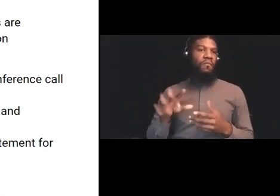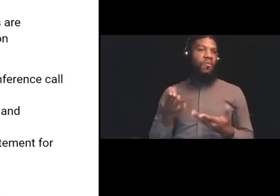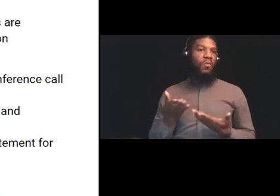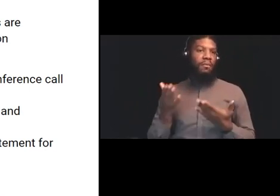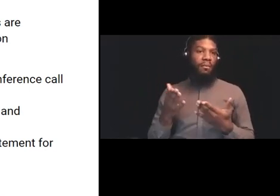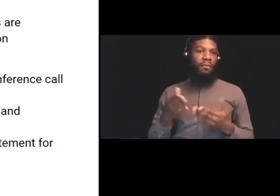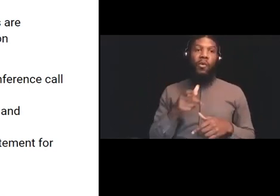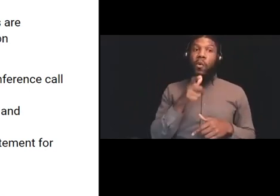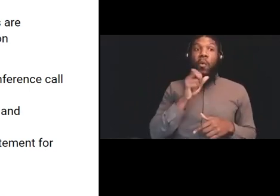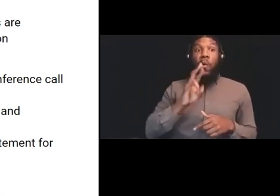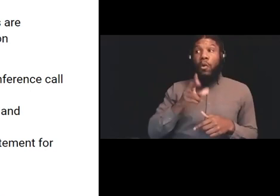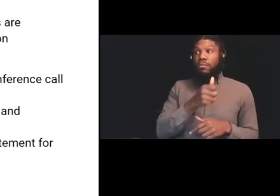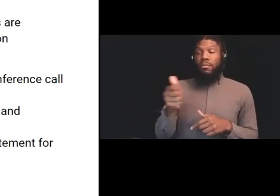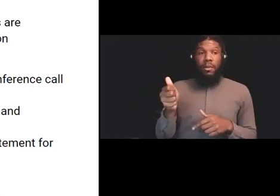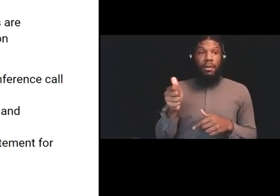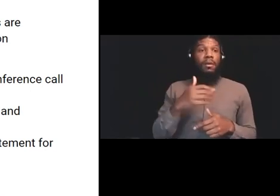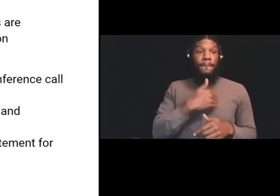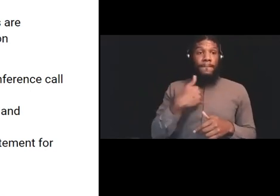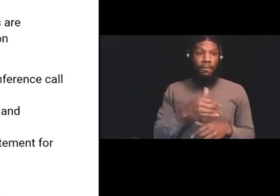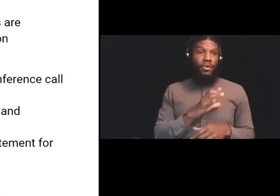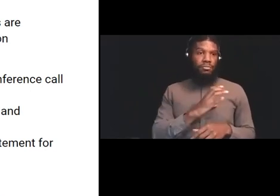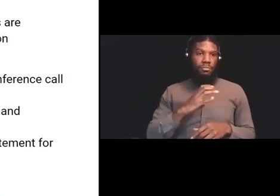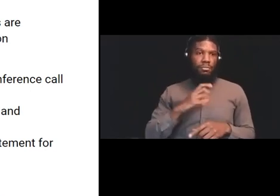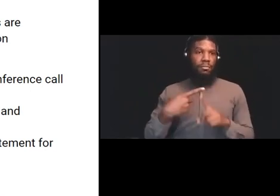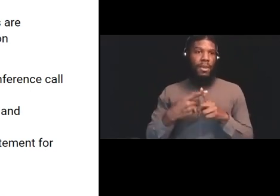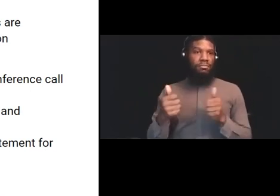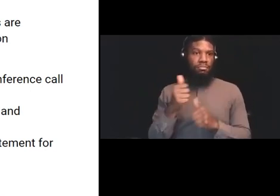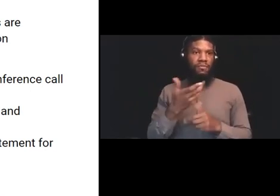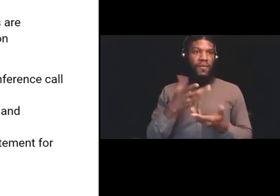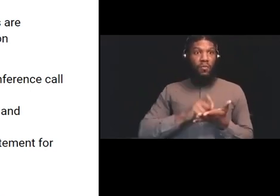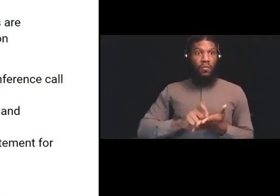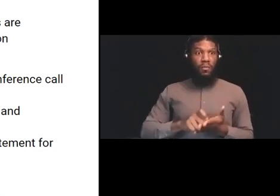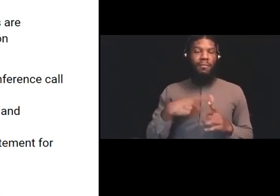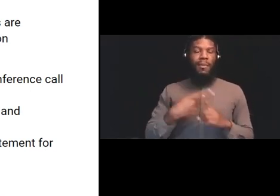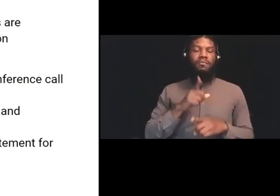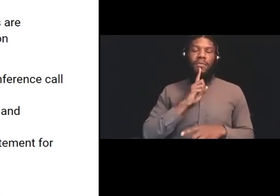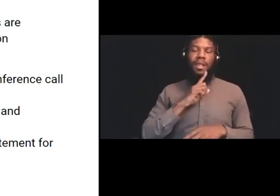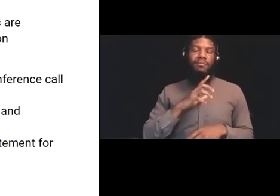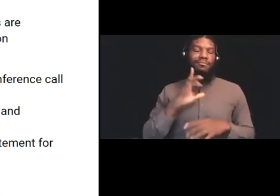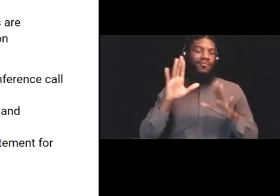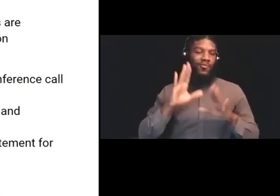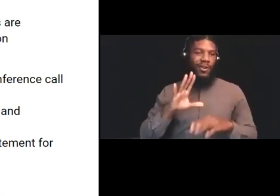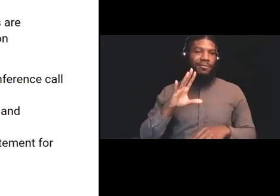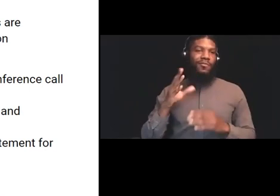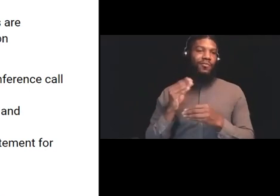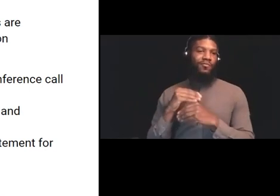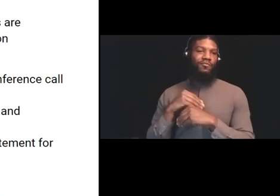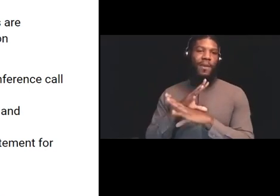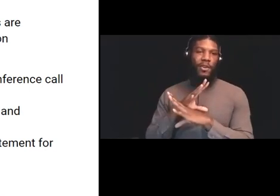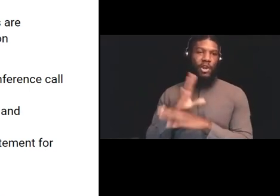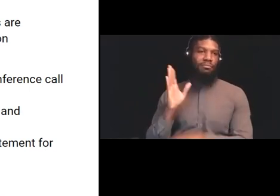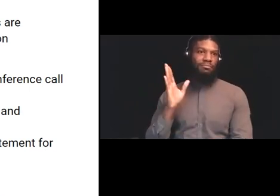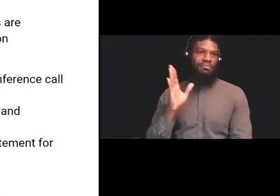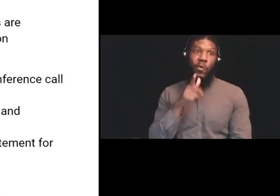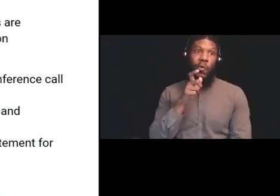and OWCA members, including a wonderful webinar by Janelle. And if your engagement